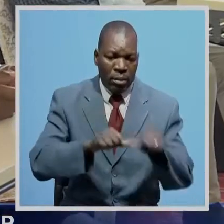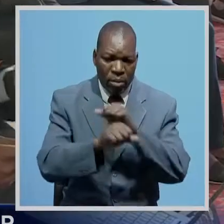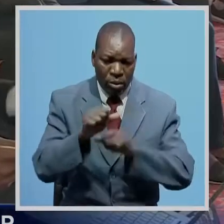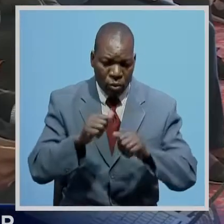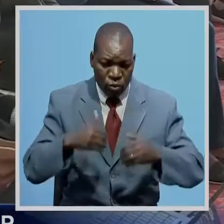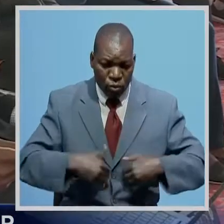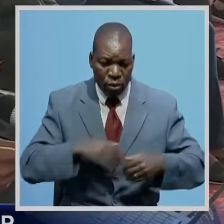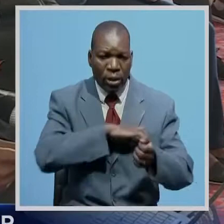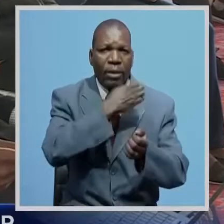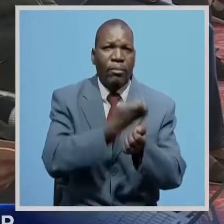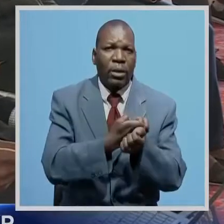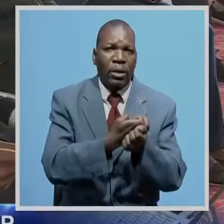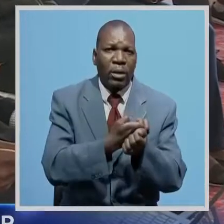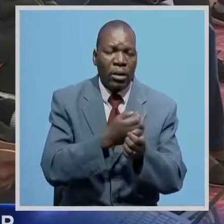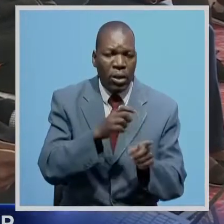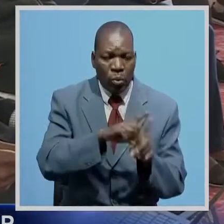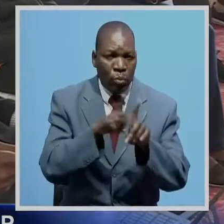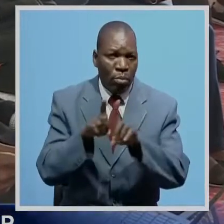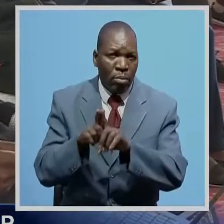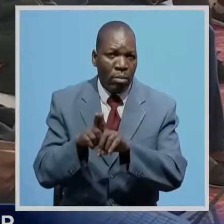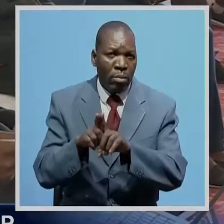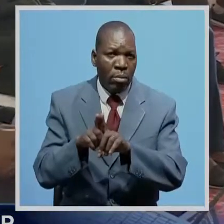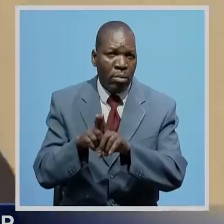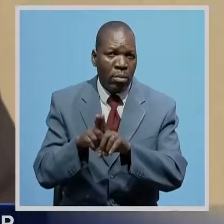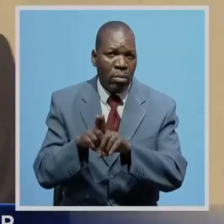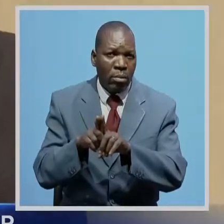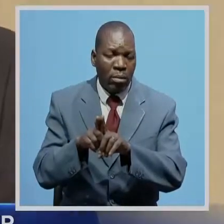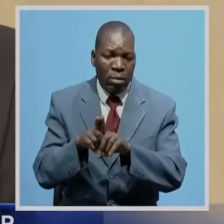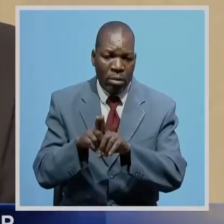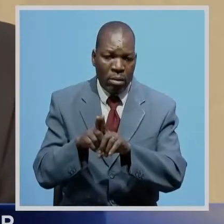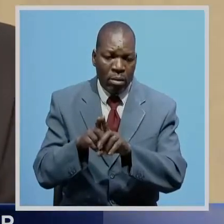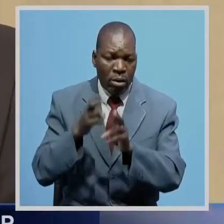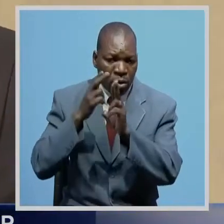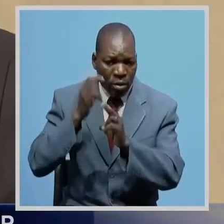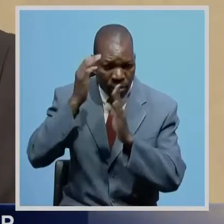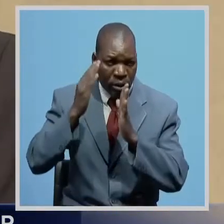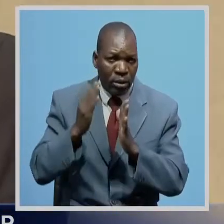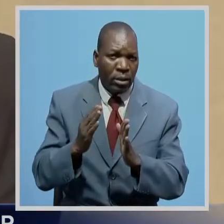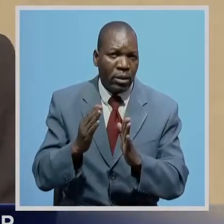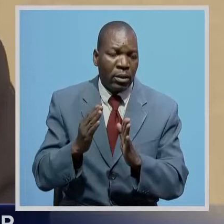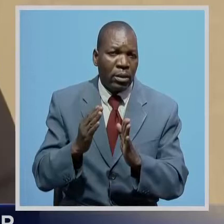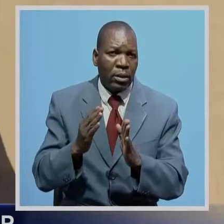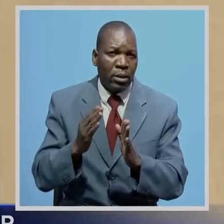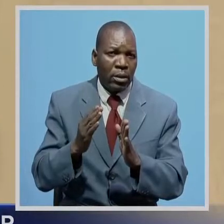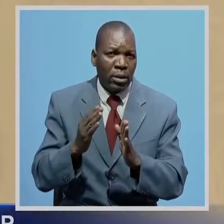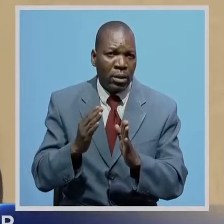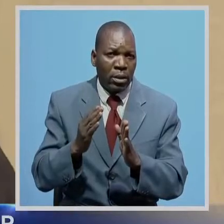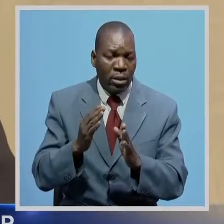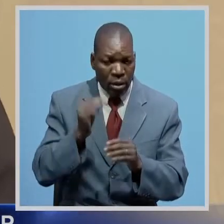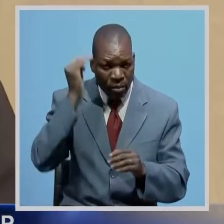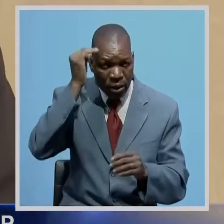empowerment and employment. Honorable Mr. Sir, as you are aware, the